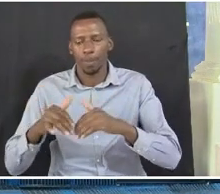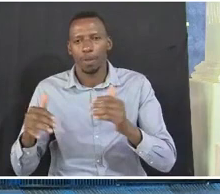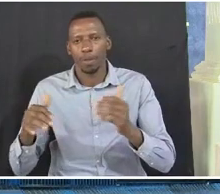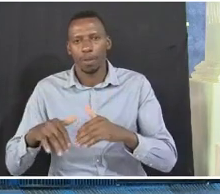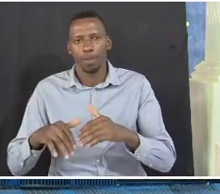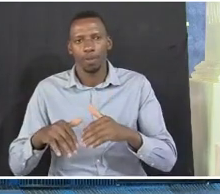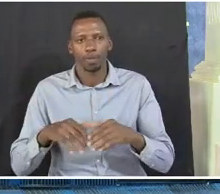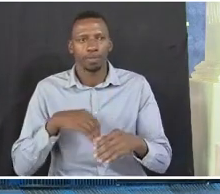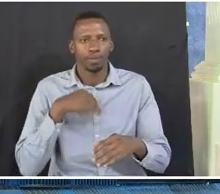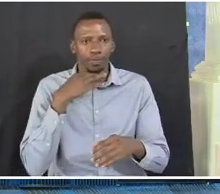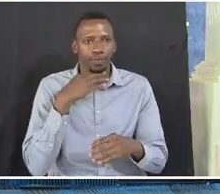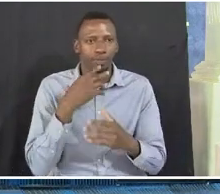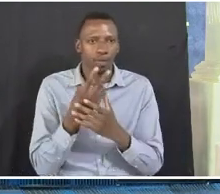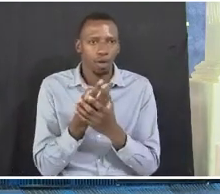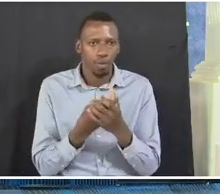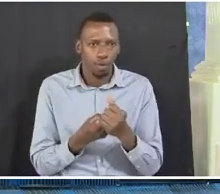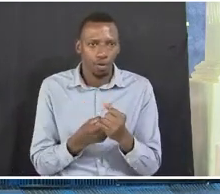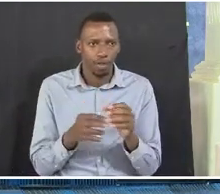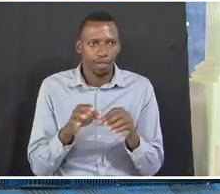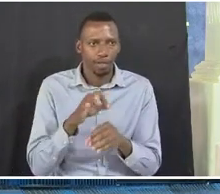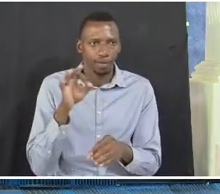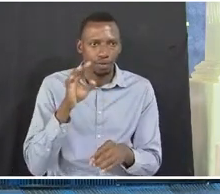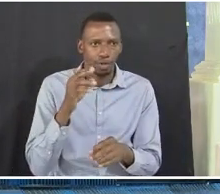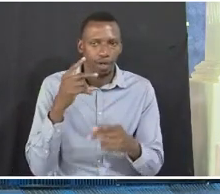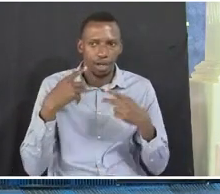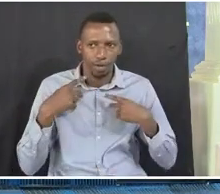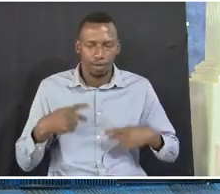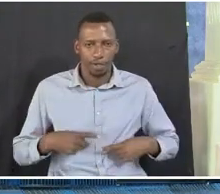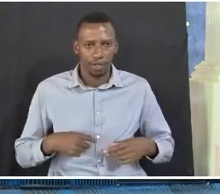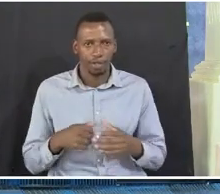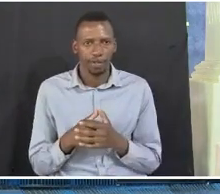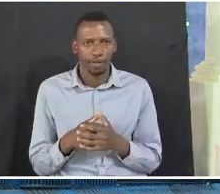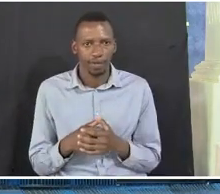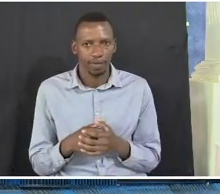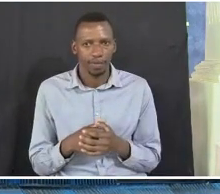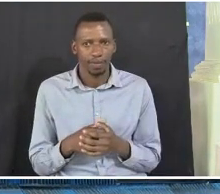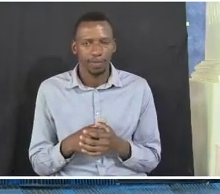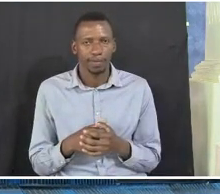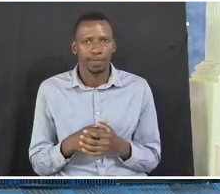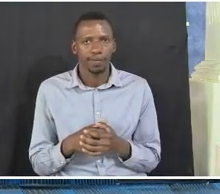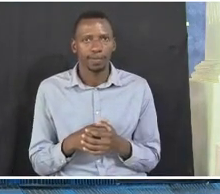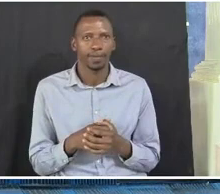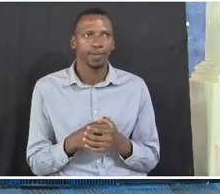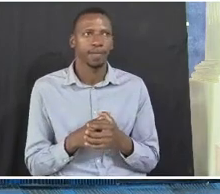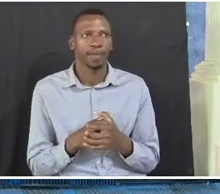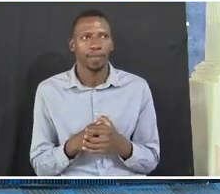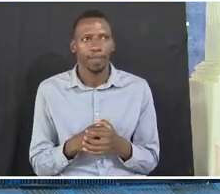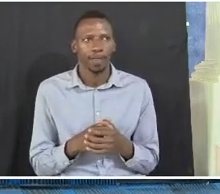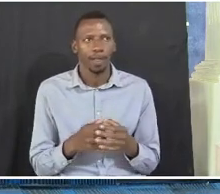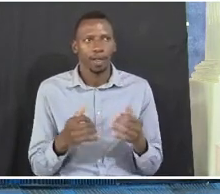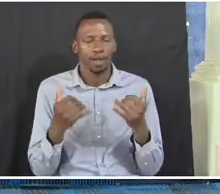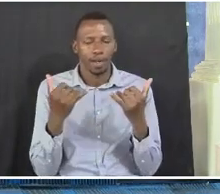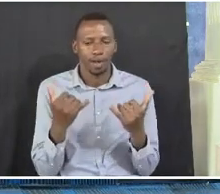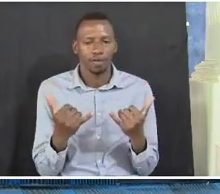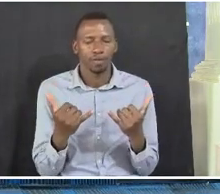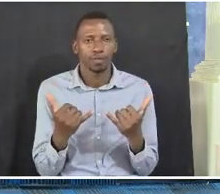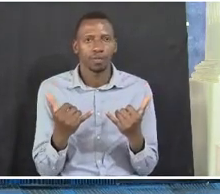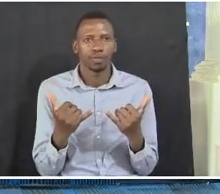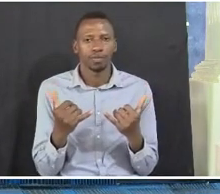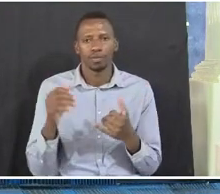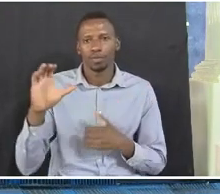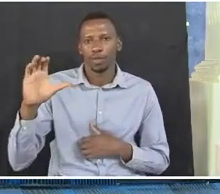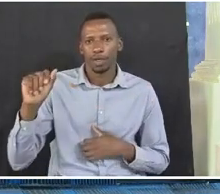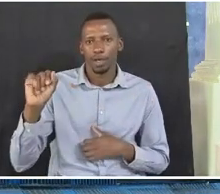both spiritually and physically. The case of Cain and Abel. Now Cain talked with Abel